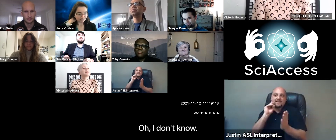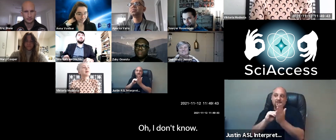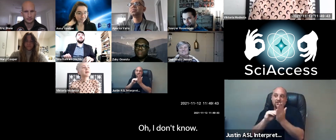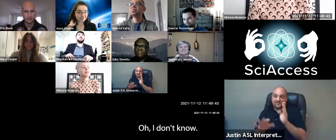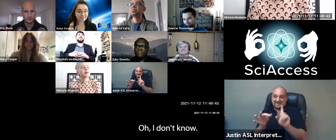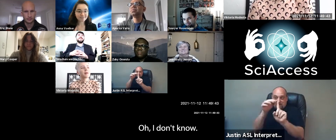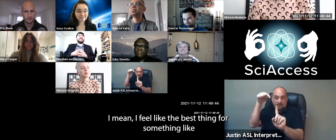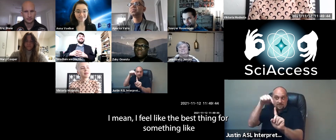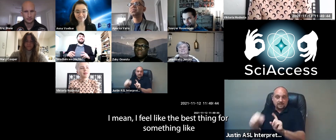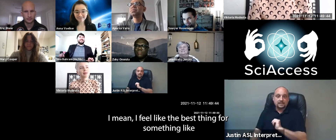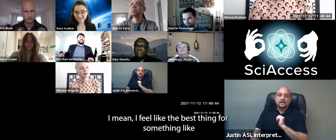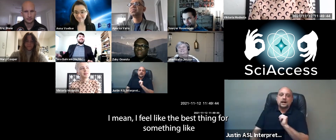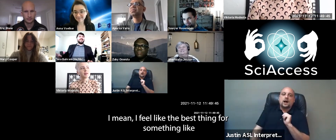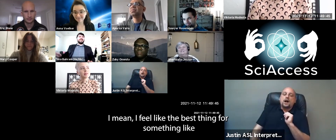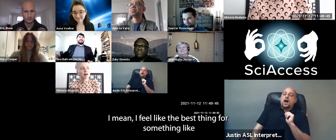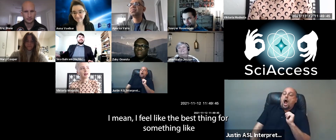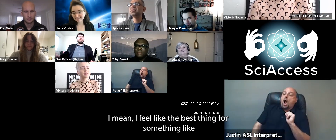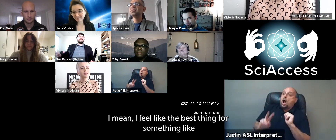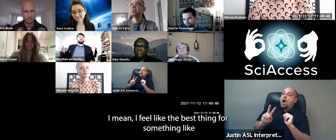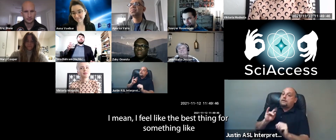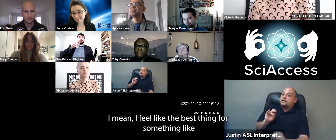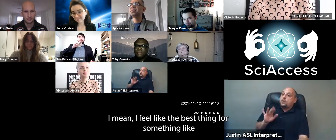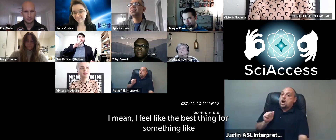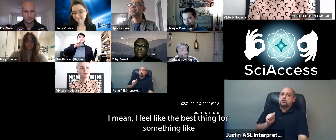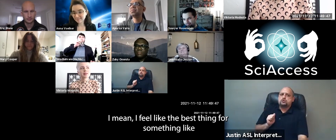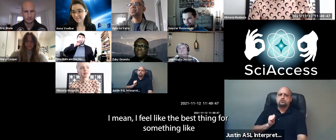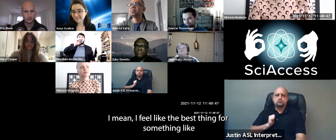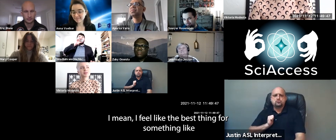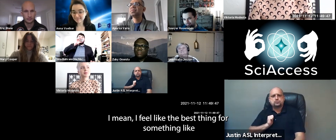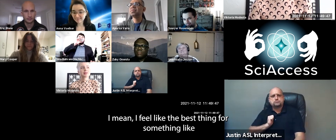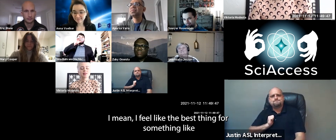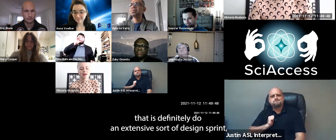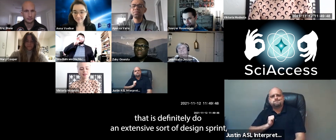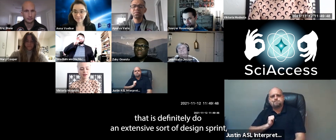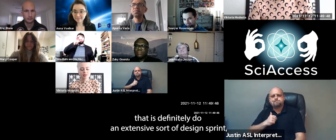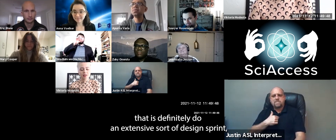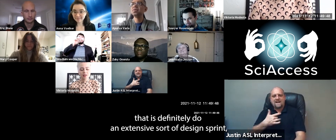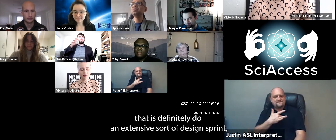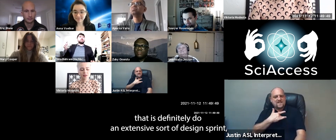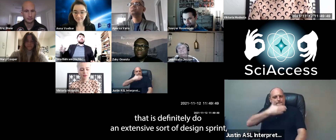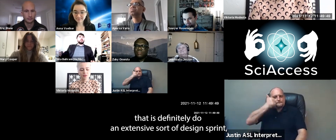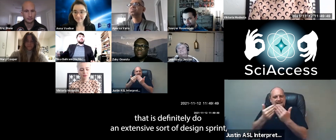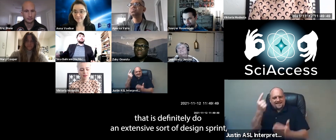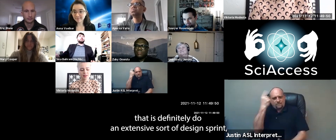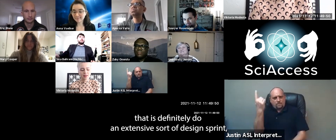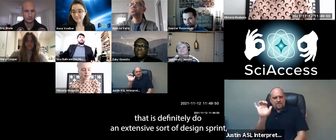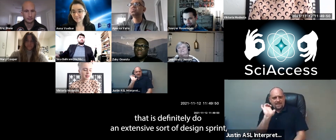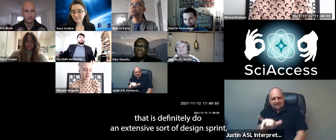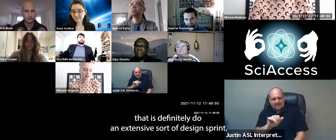Oh, I don't know. I mean, I feel like the best thing for something like that is definitely, do